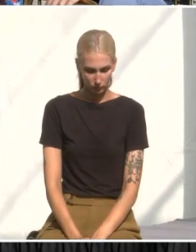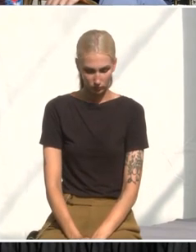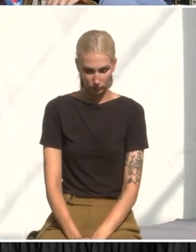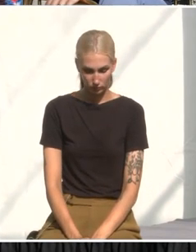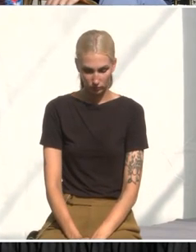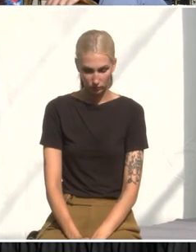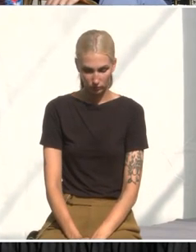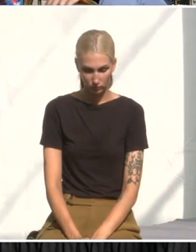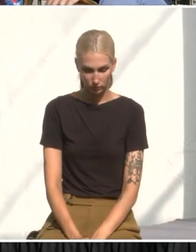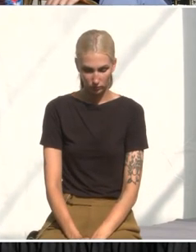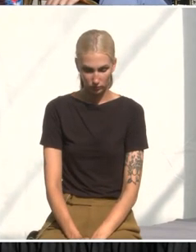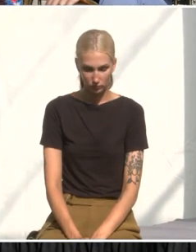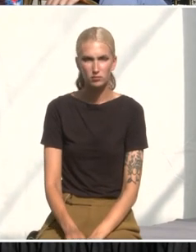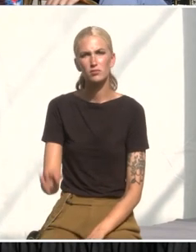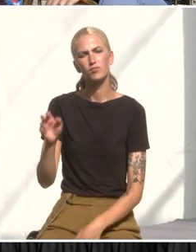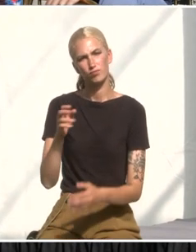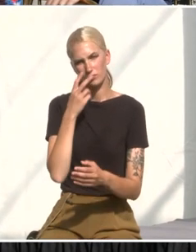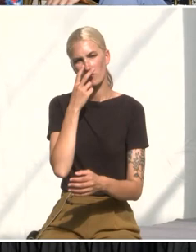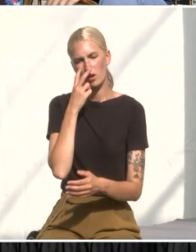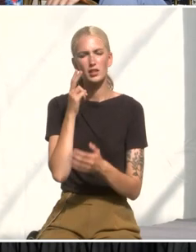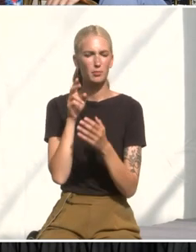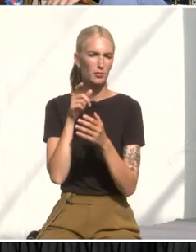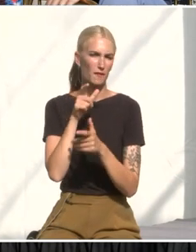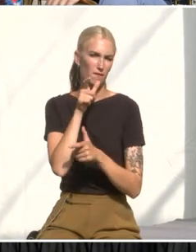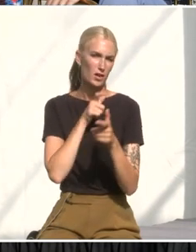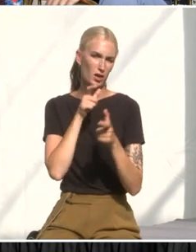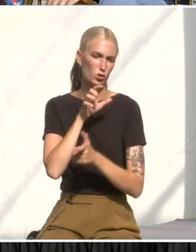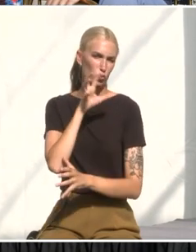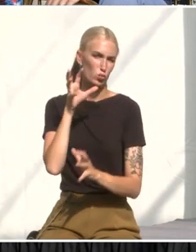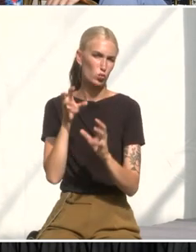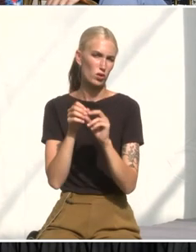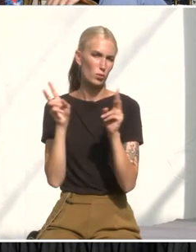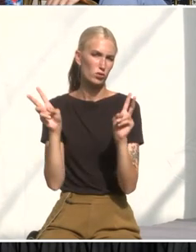And we'll see the results as well, and also